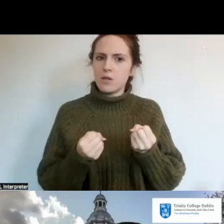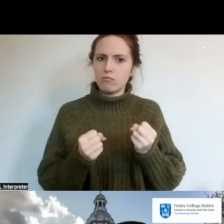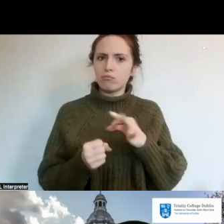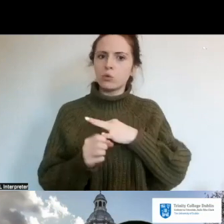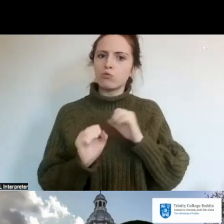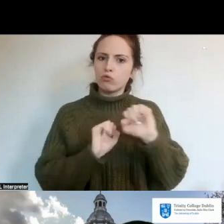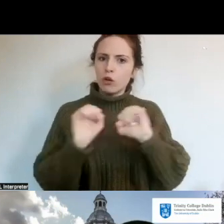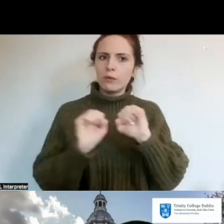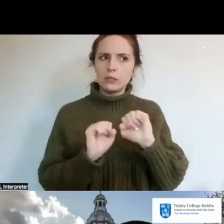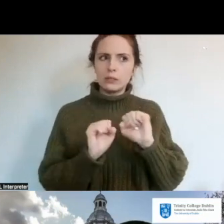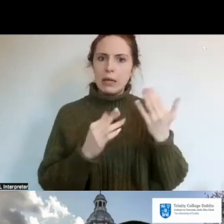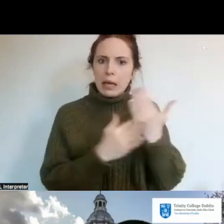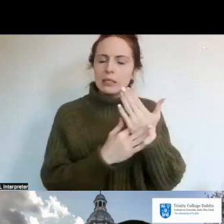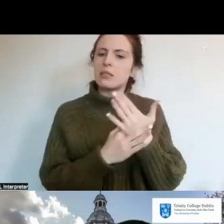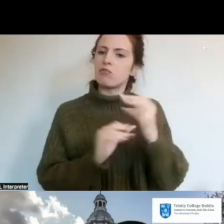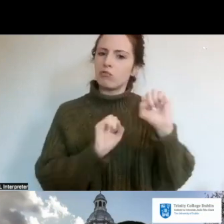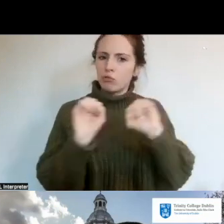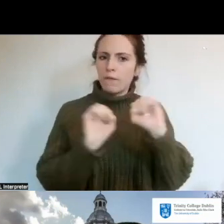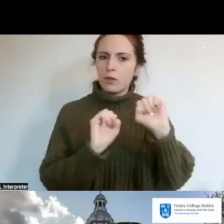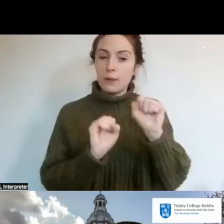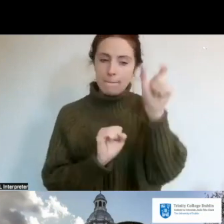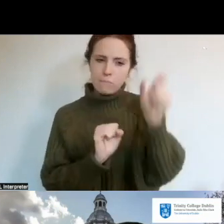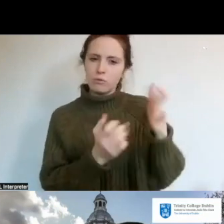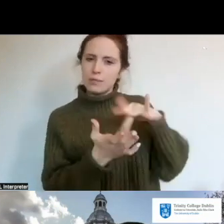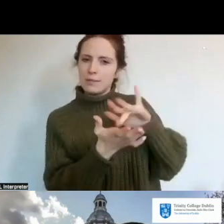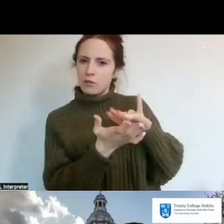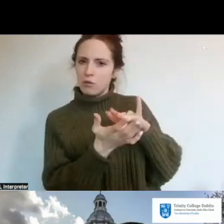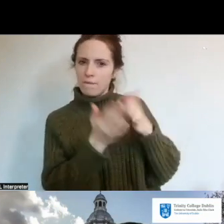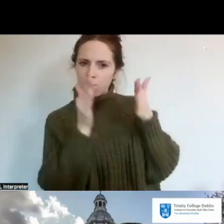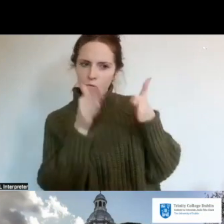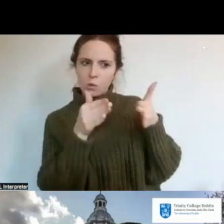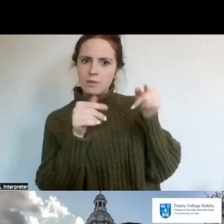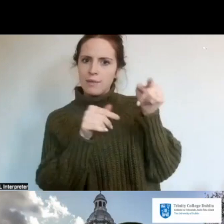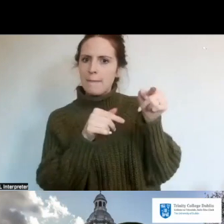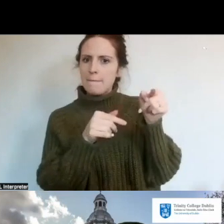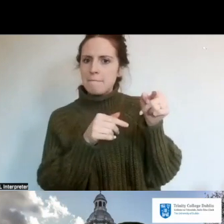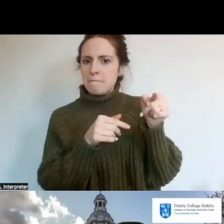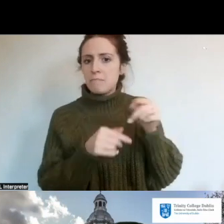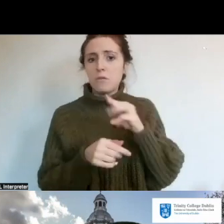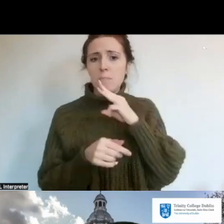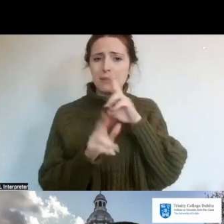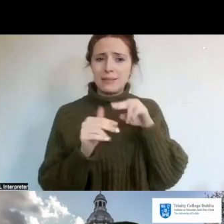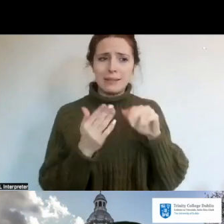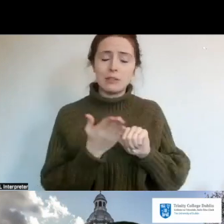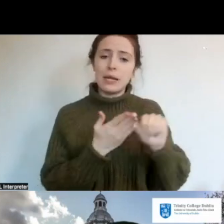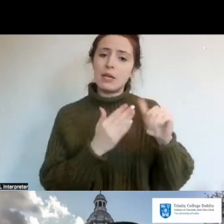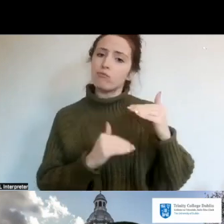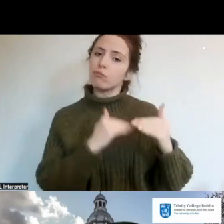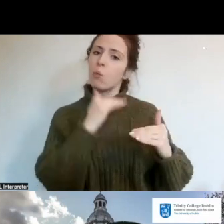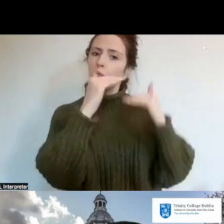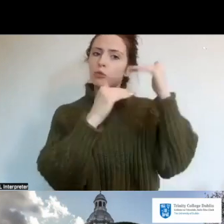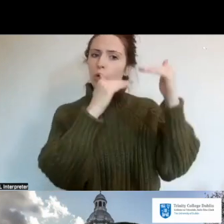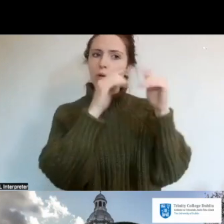they need in a person-centered support manner so that they can age in that place. And